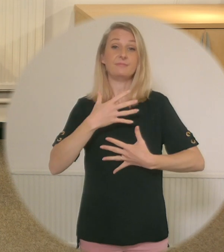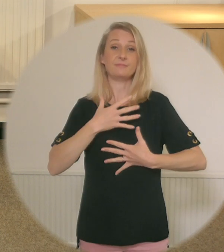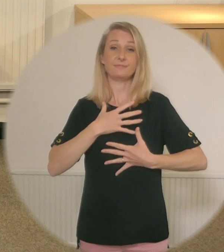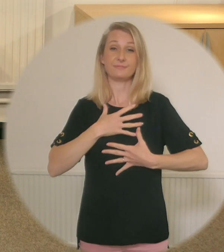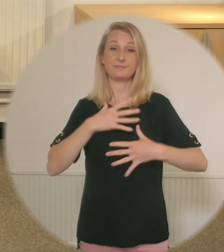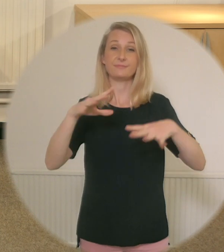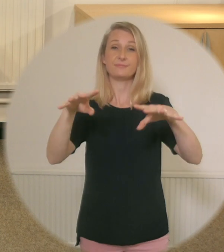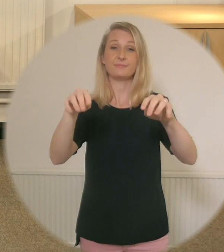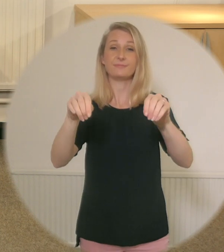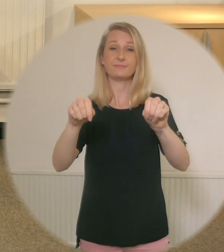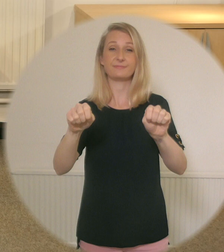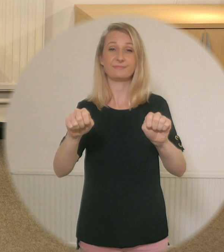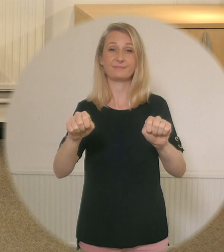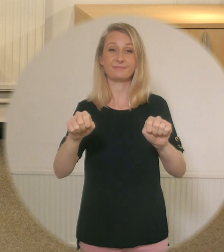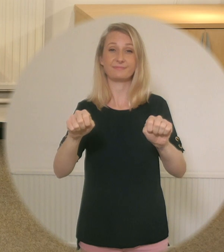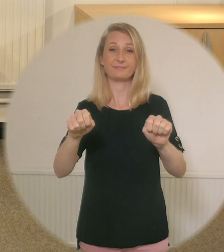Exhale.